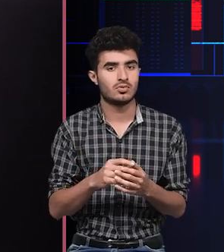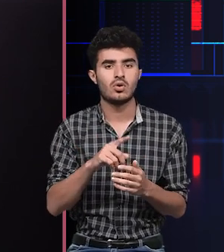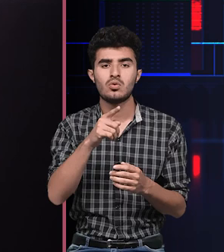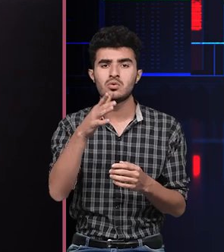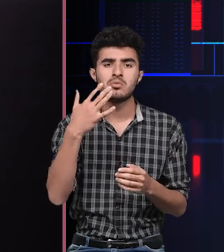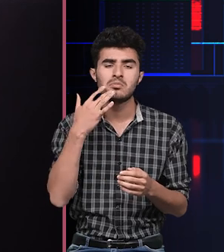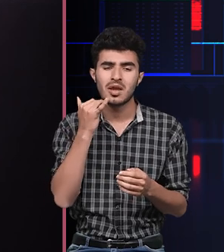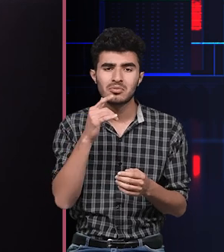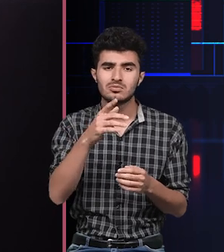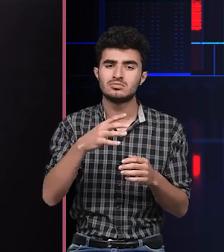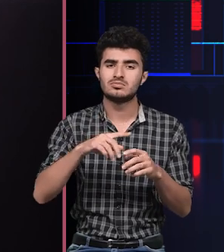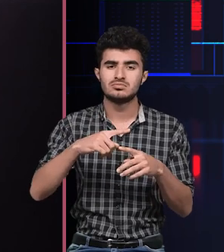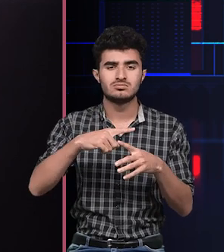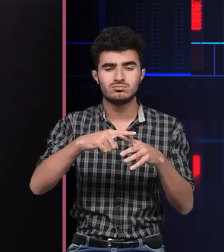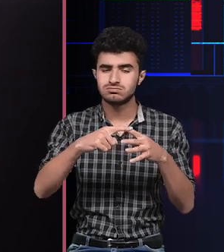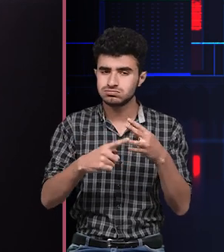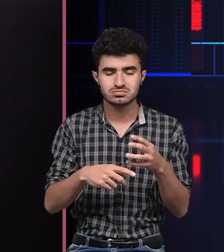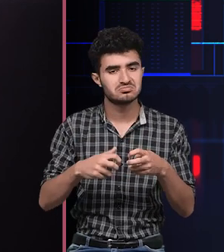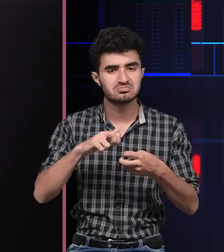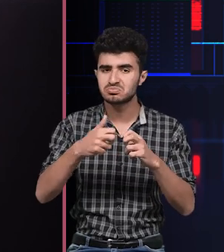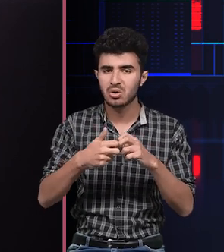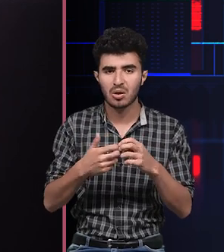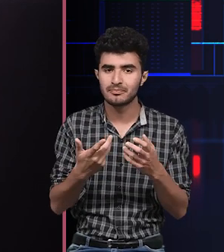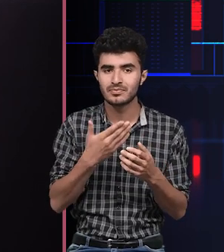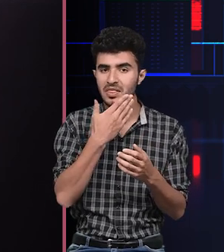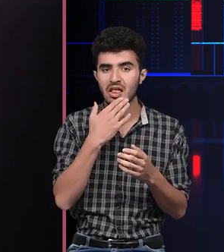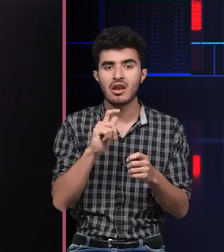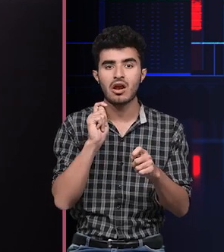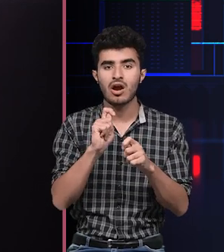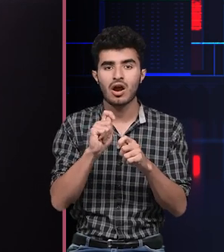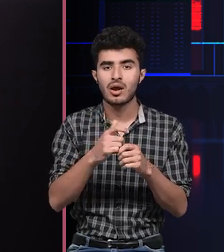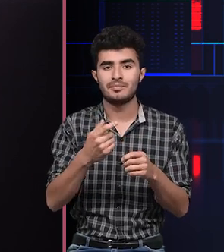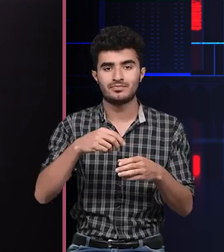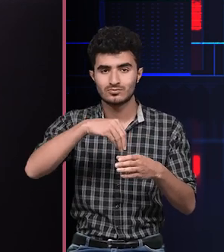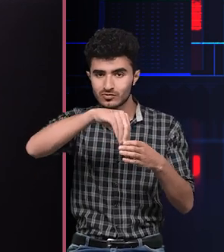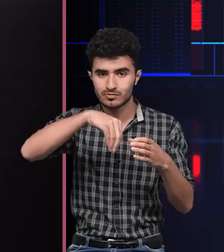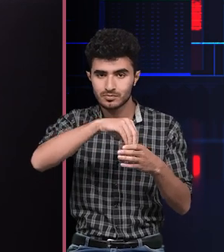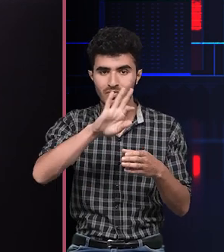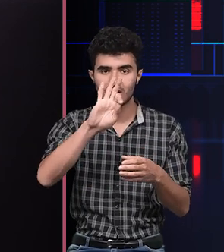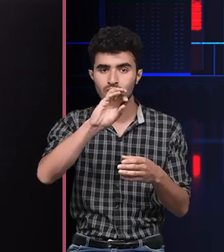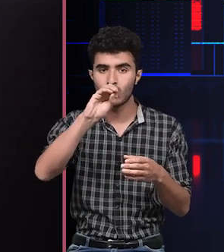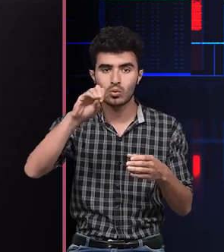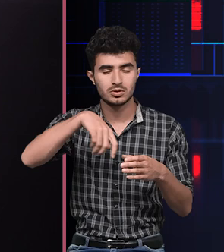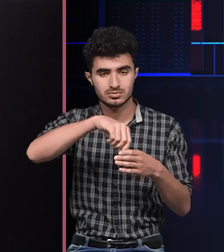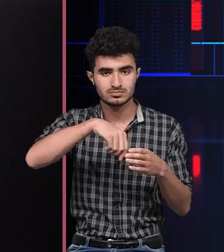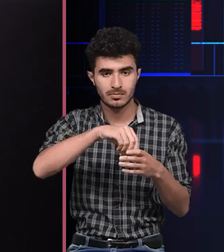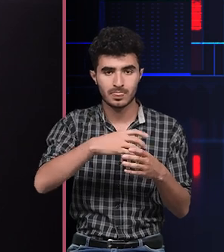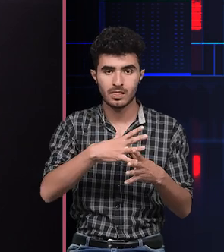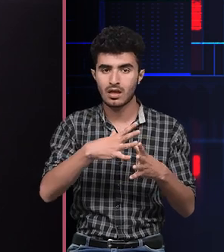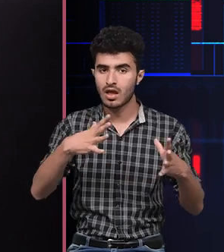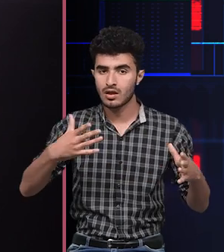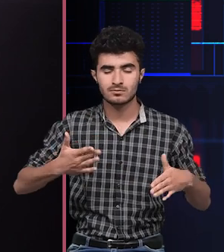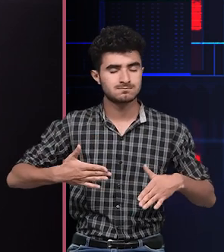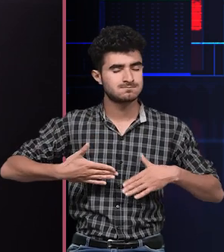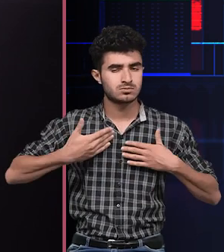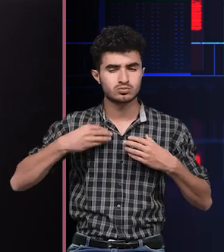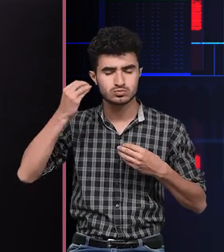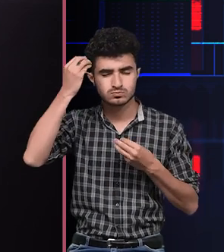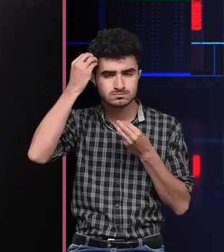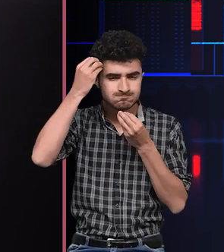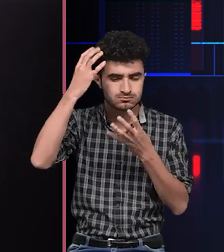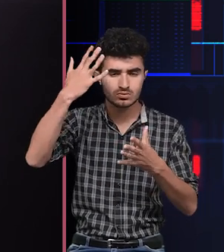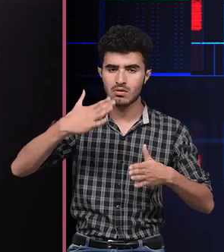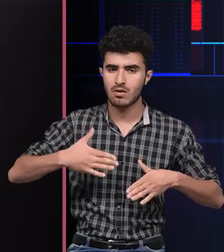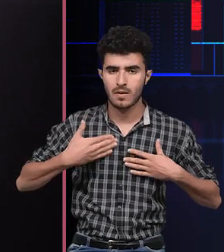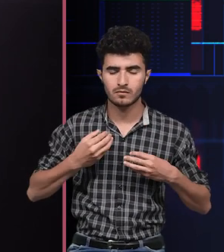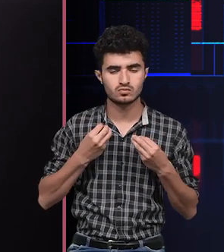be just about anyone. You could be just working in the kitchen and be absolutely stupendous in what